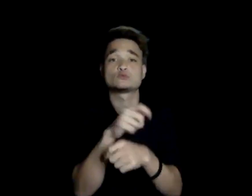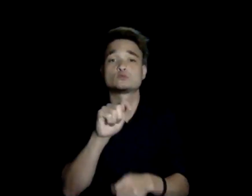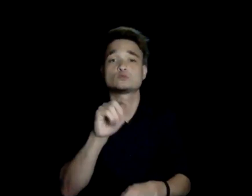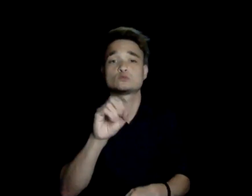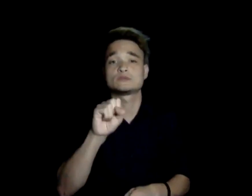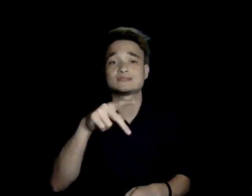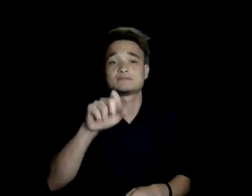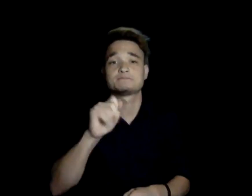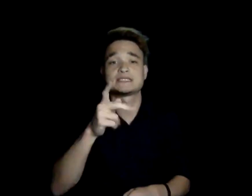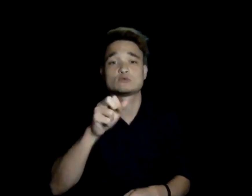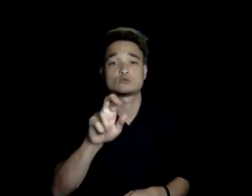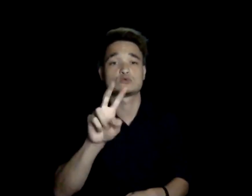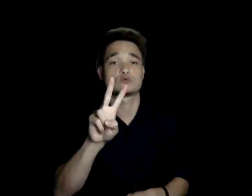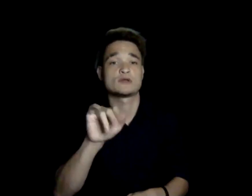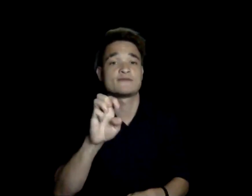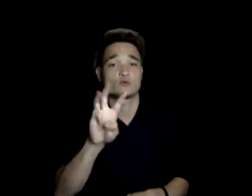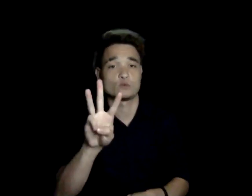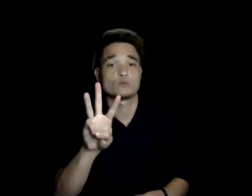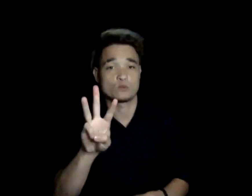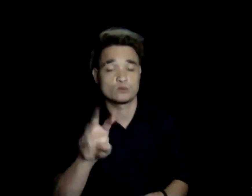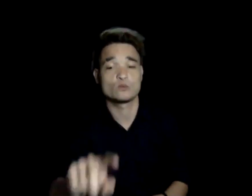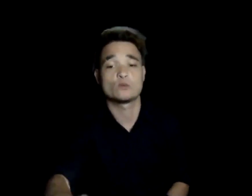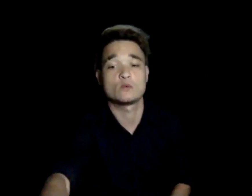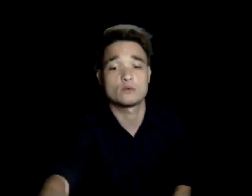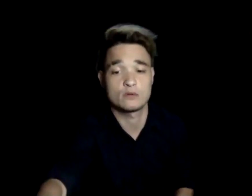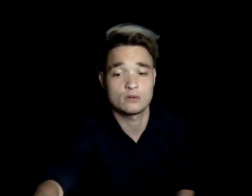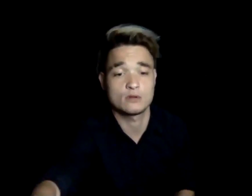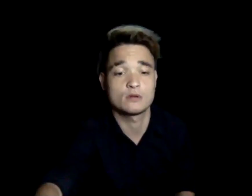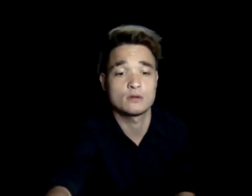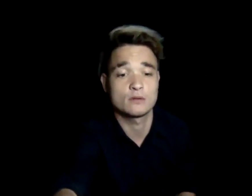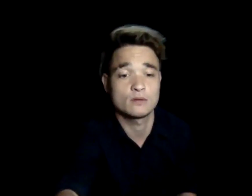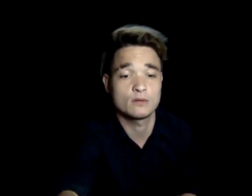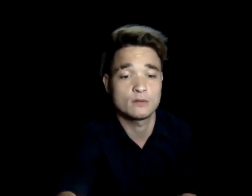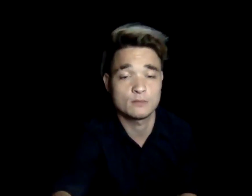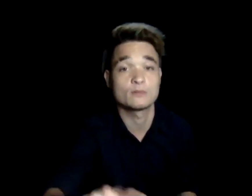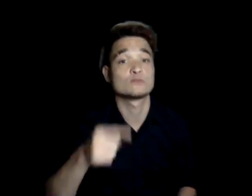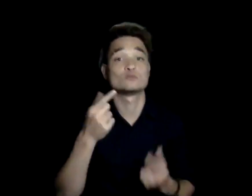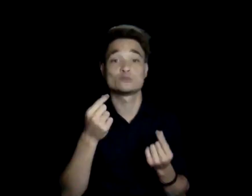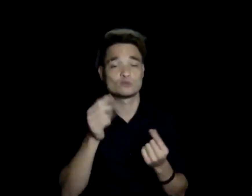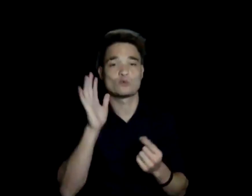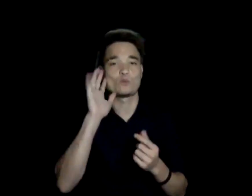You can click where it says switch to speaker view.